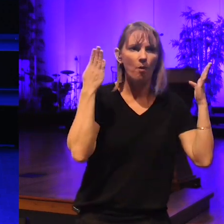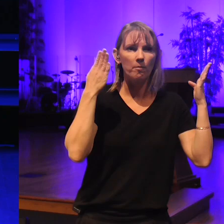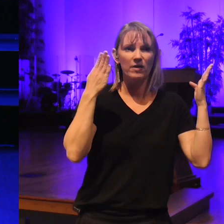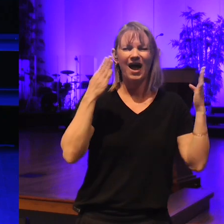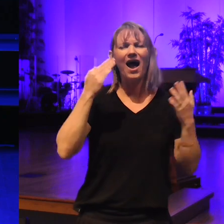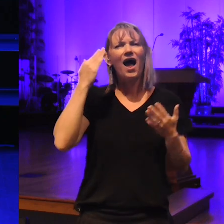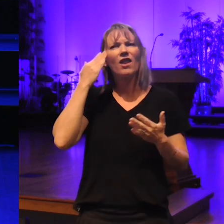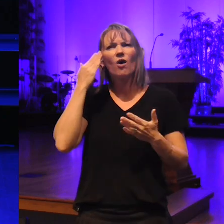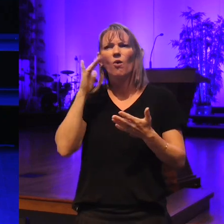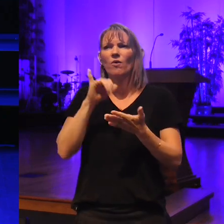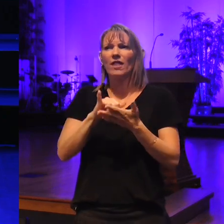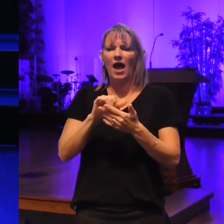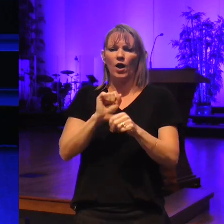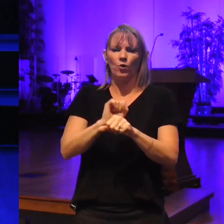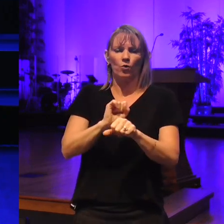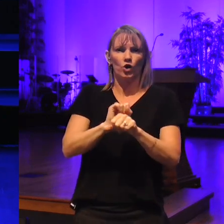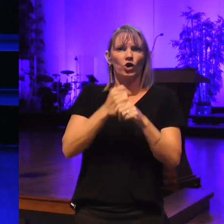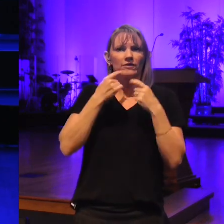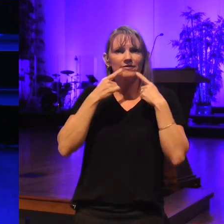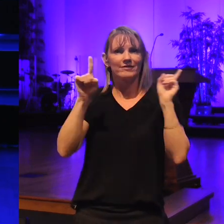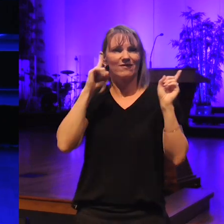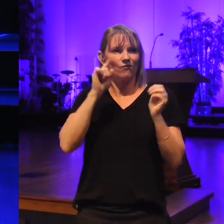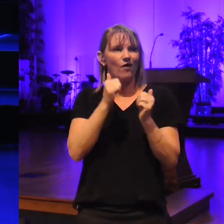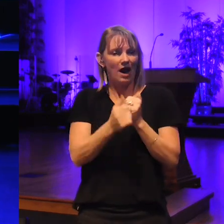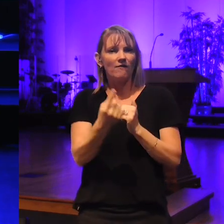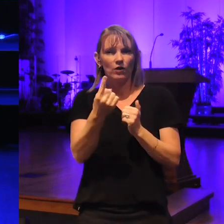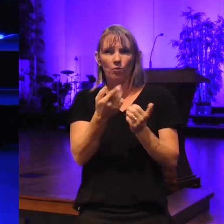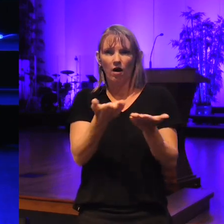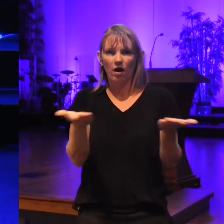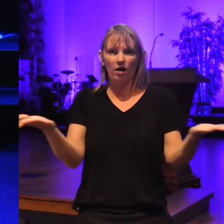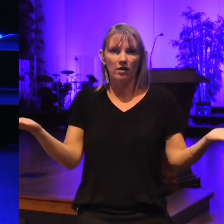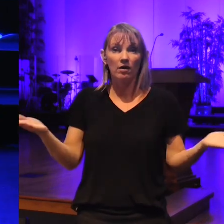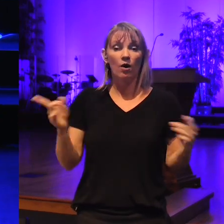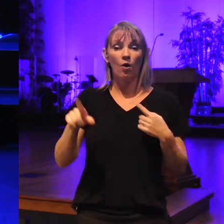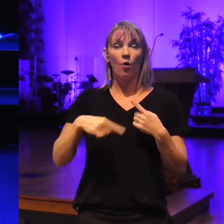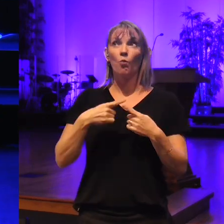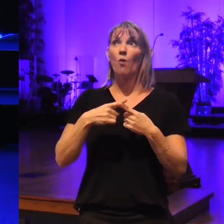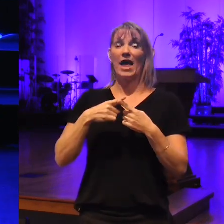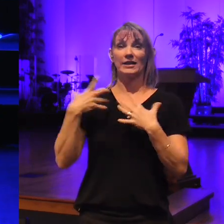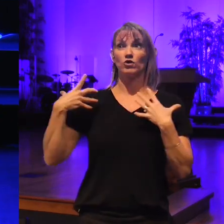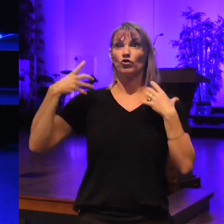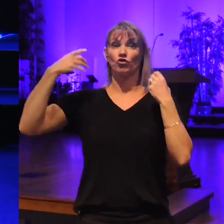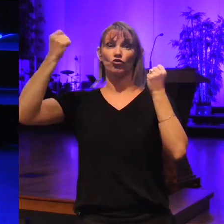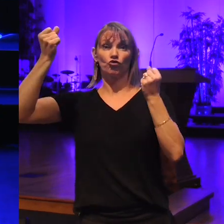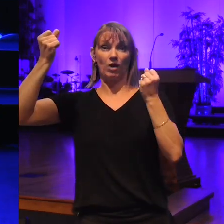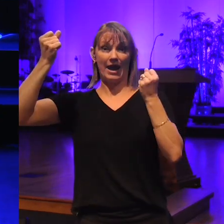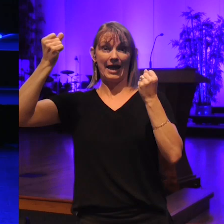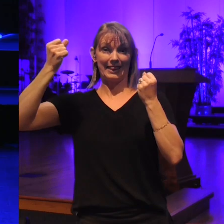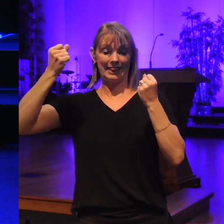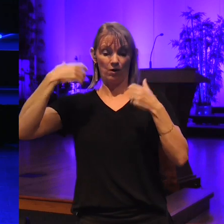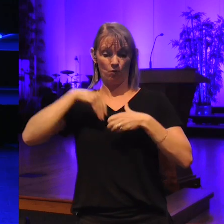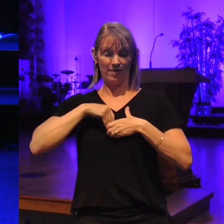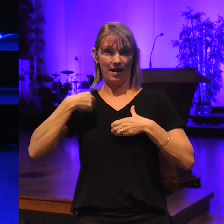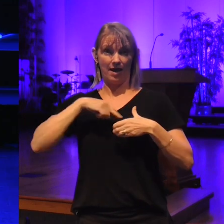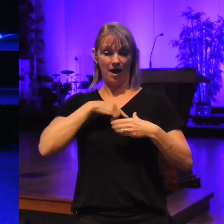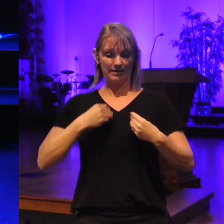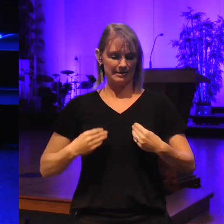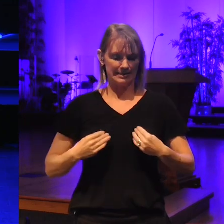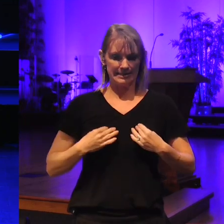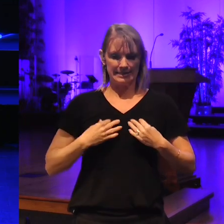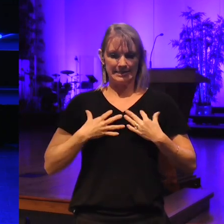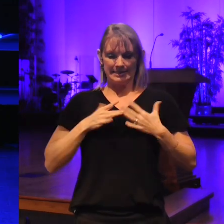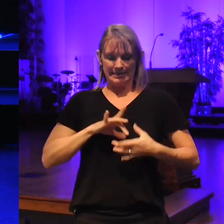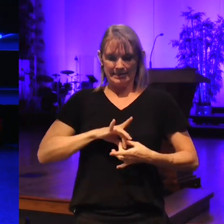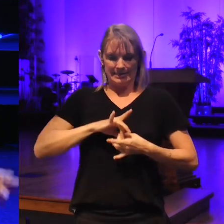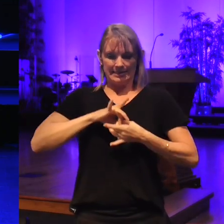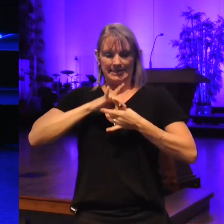that works for everyone. So when we channel strength from deep down within ourselves instead